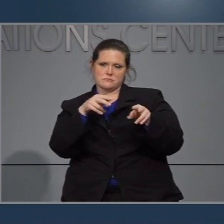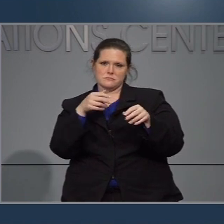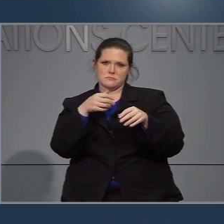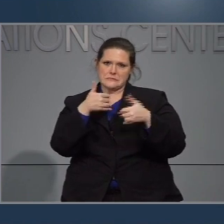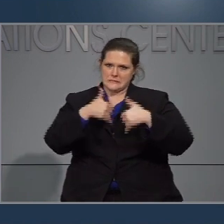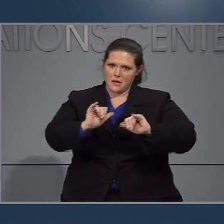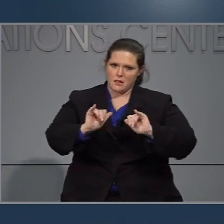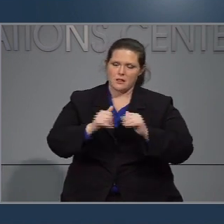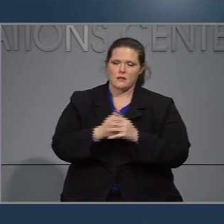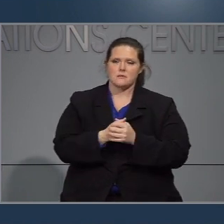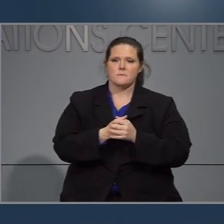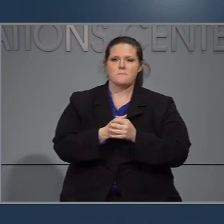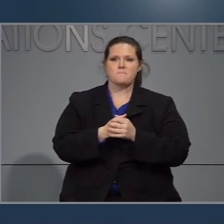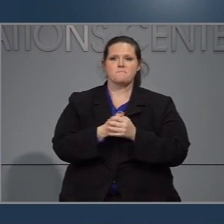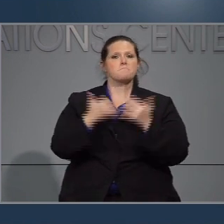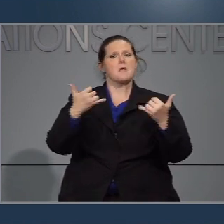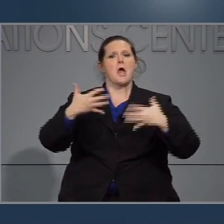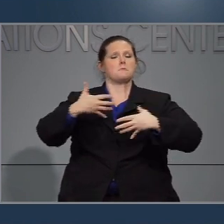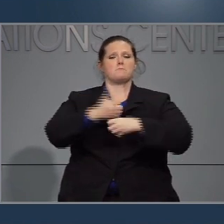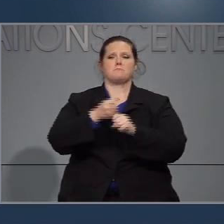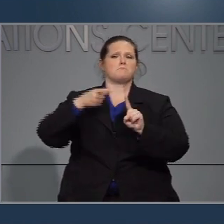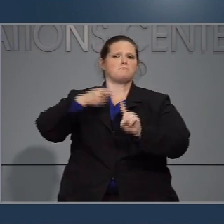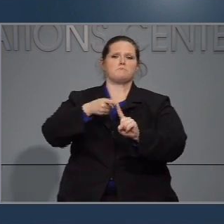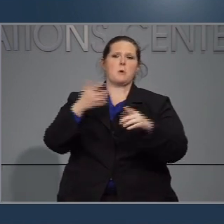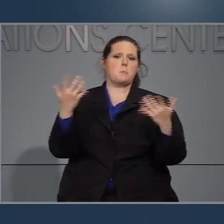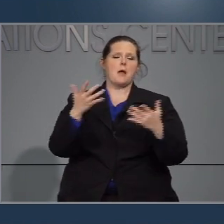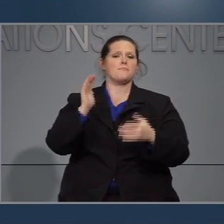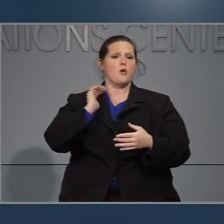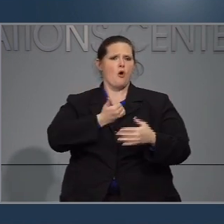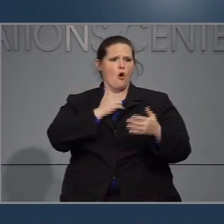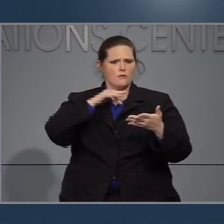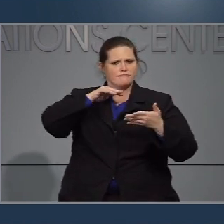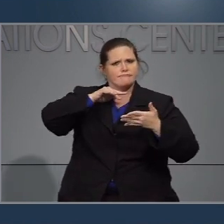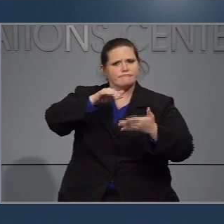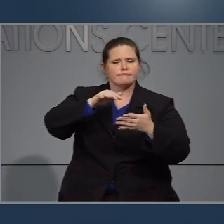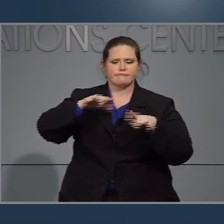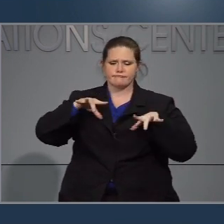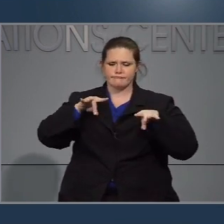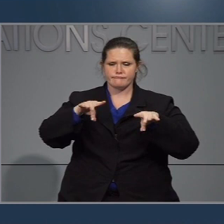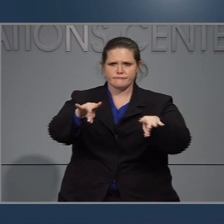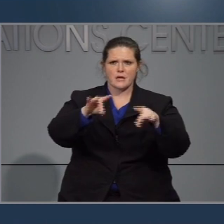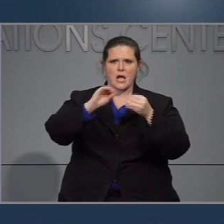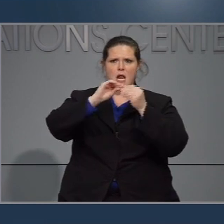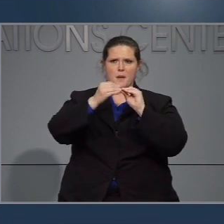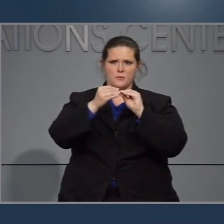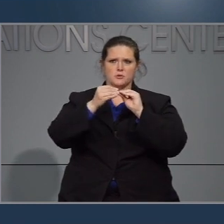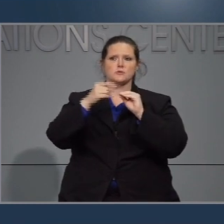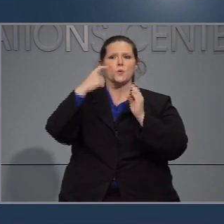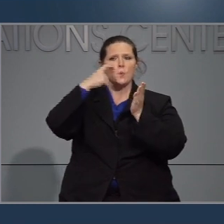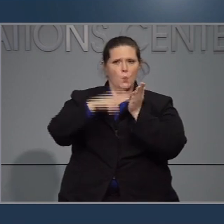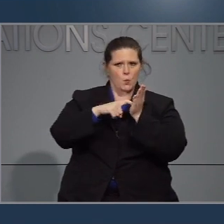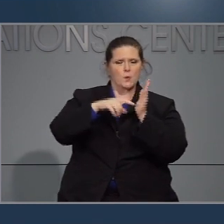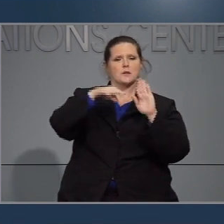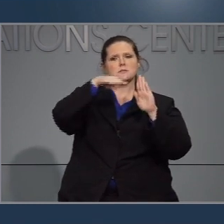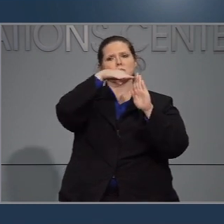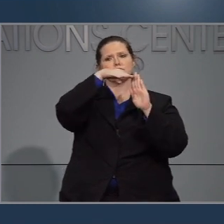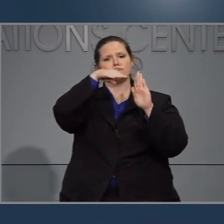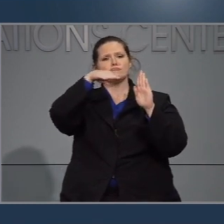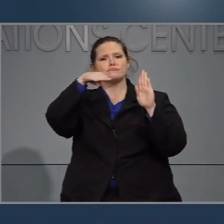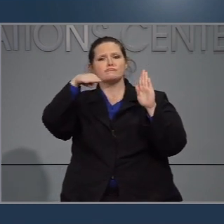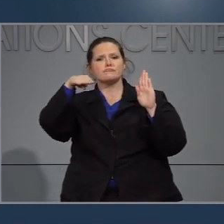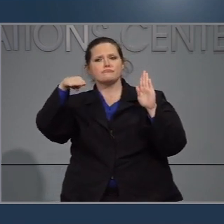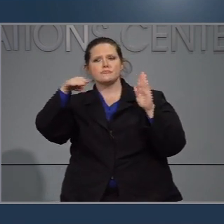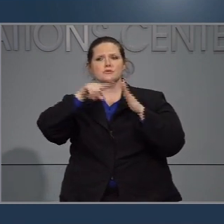we today? First, surveillance data ticked downward last week and is starting to level. It gets a yellow line.